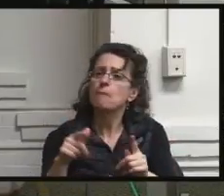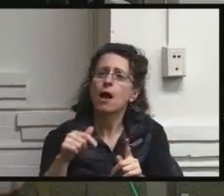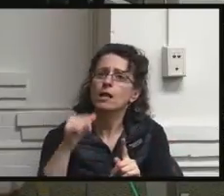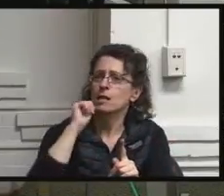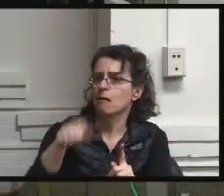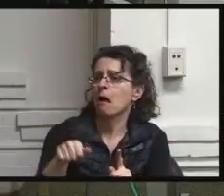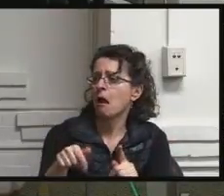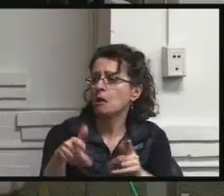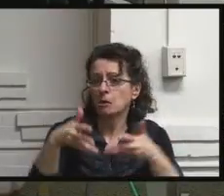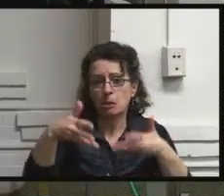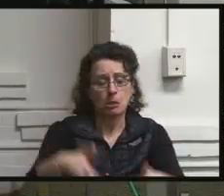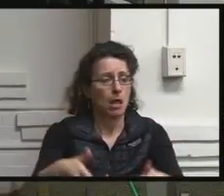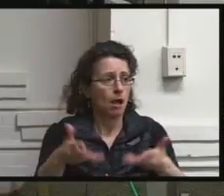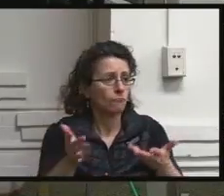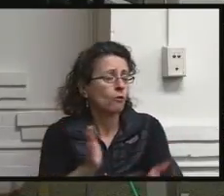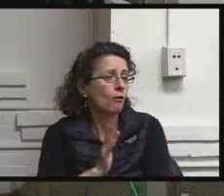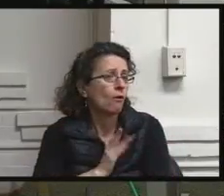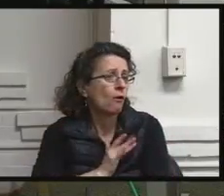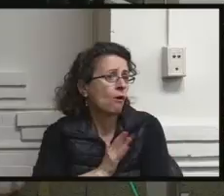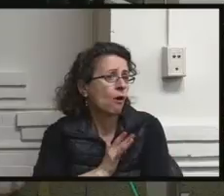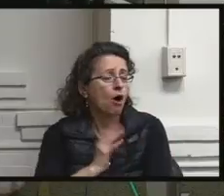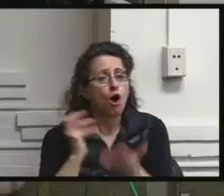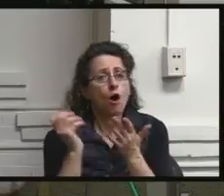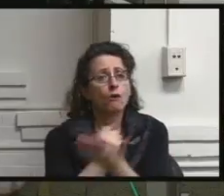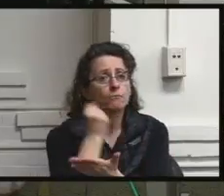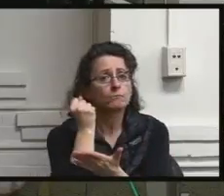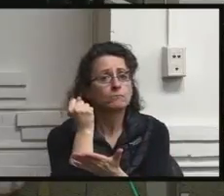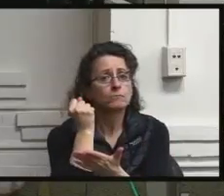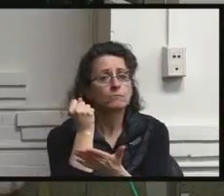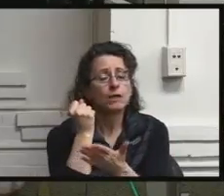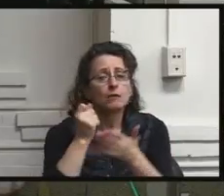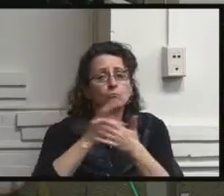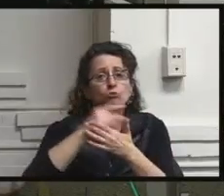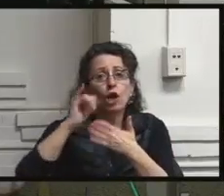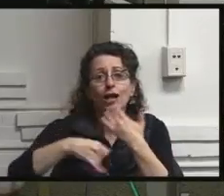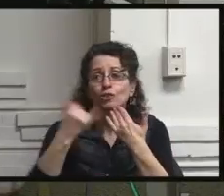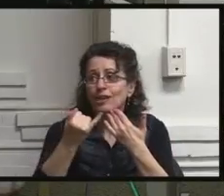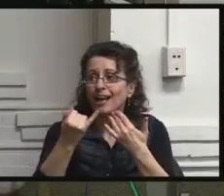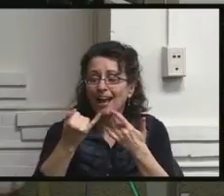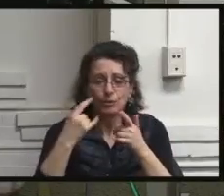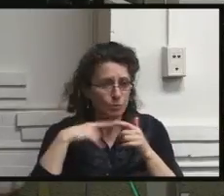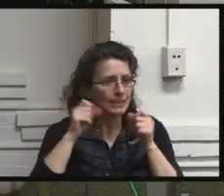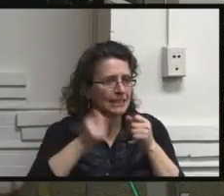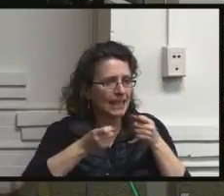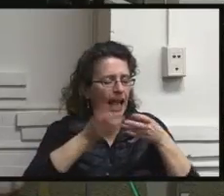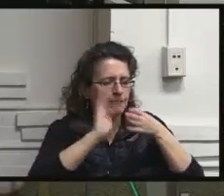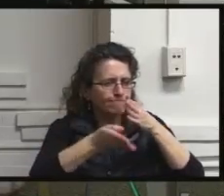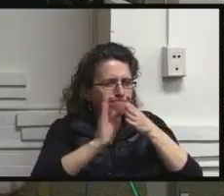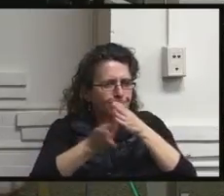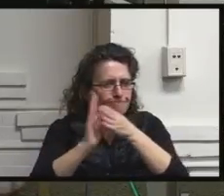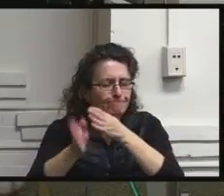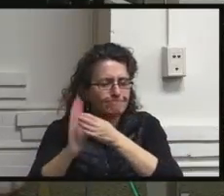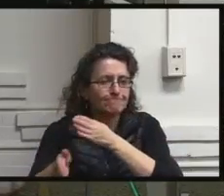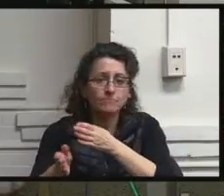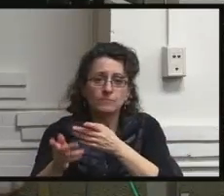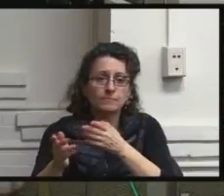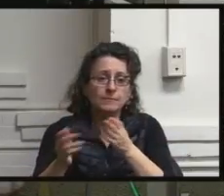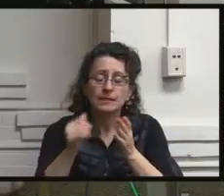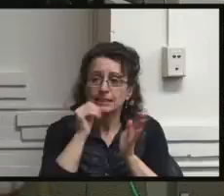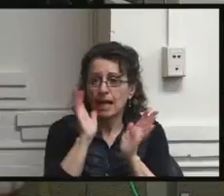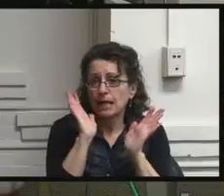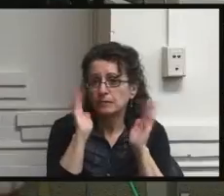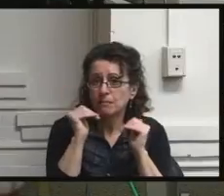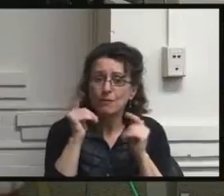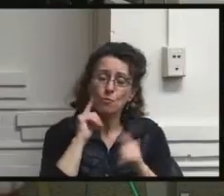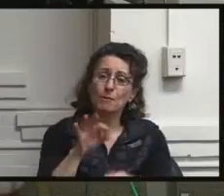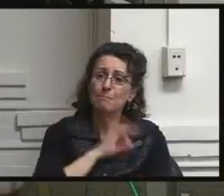But this allows us actually to do things that we wouldn't be able to do otherwise, and that's actually going to benefit